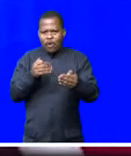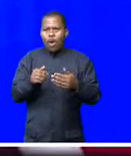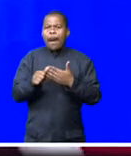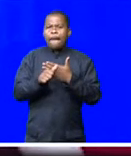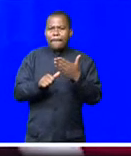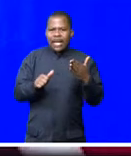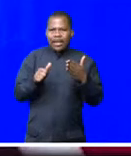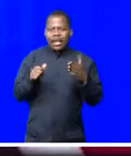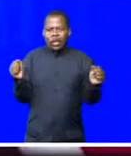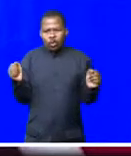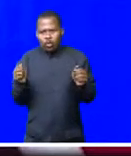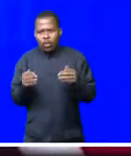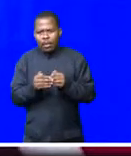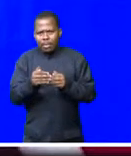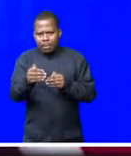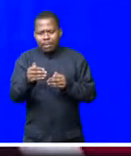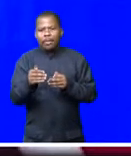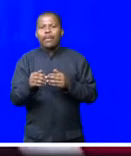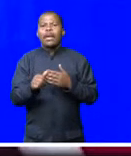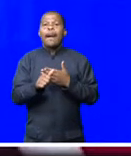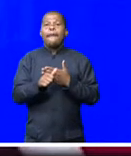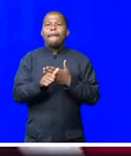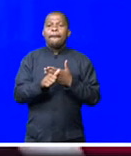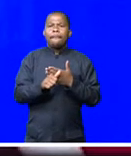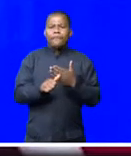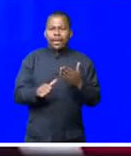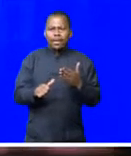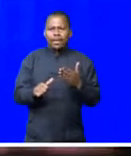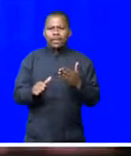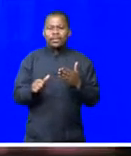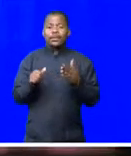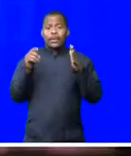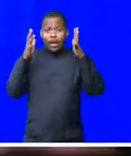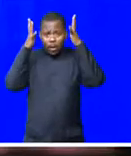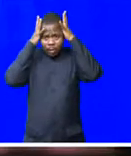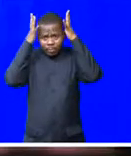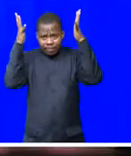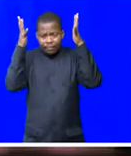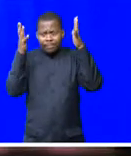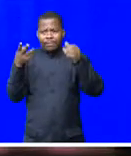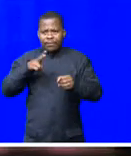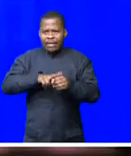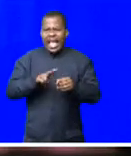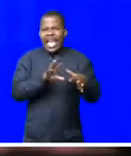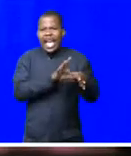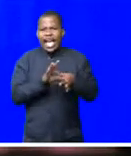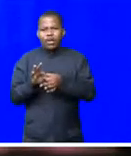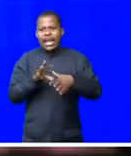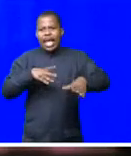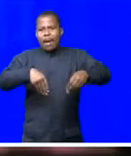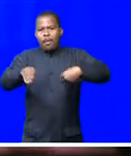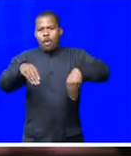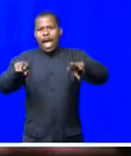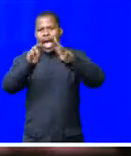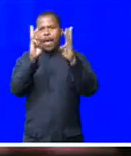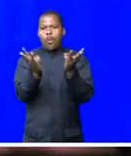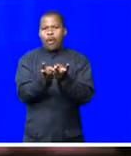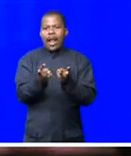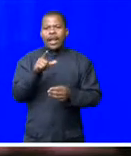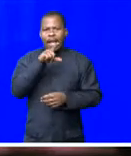yenhlaba kuya ngenyanga yakholwane. Inhlangano lengamela umdlalo webhola emhlabeni iFIFA iphindza amemetela ukuthi emakhethelo